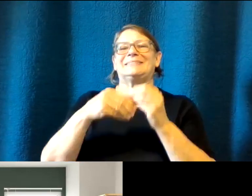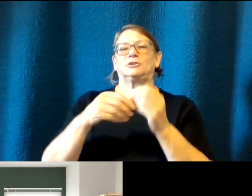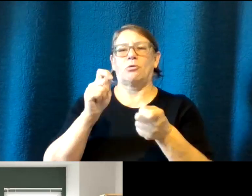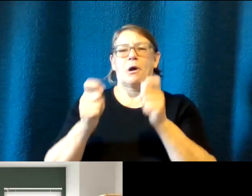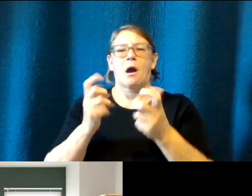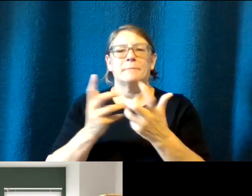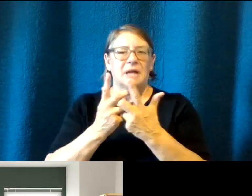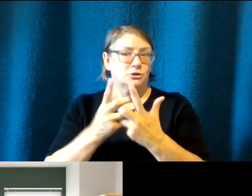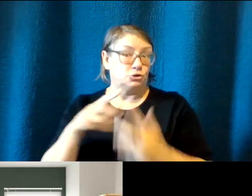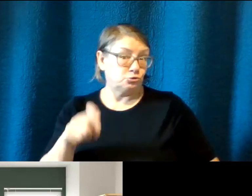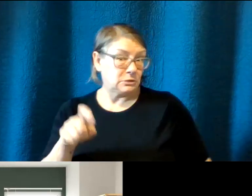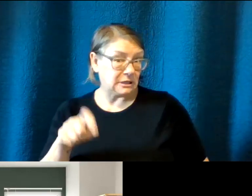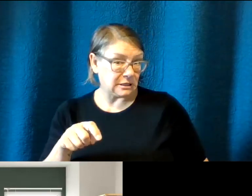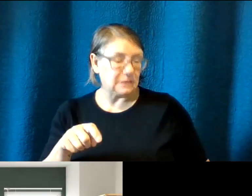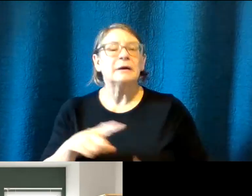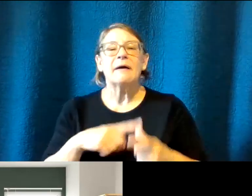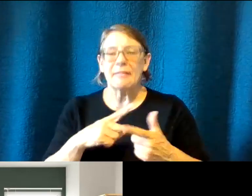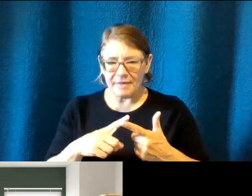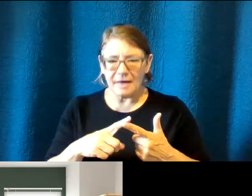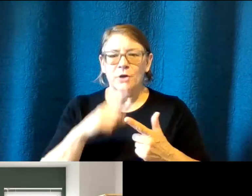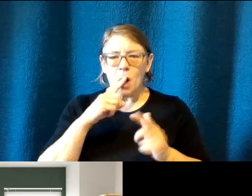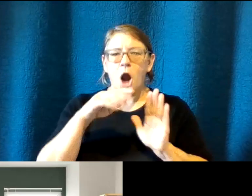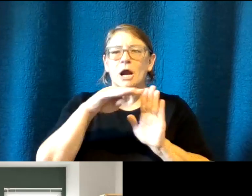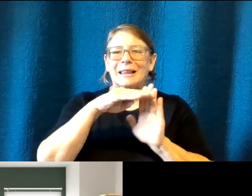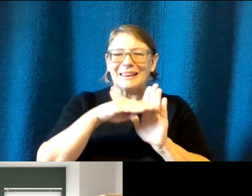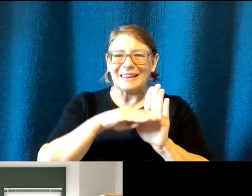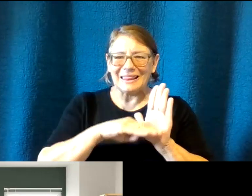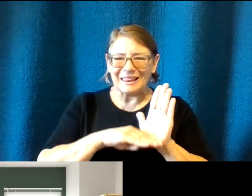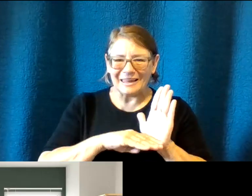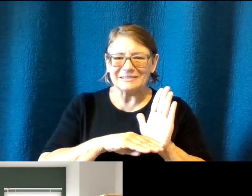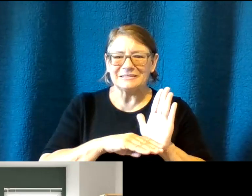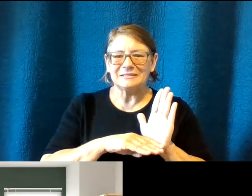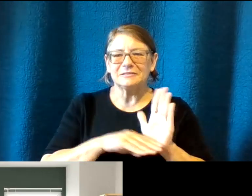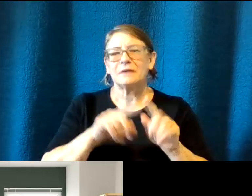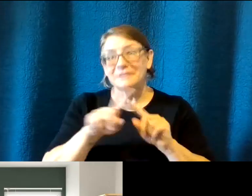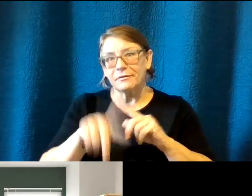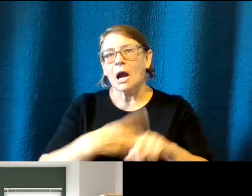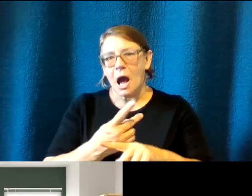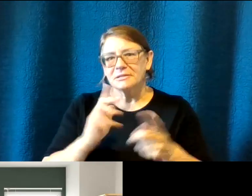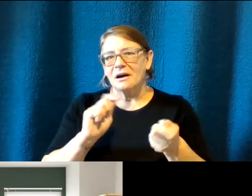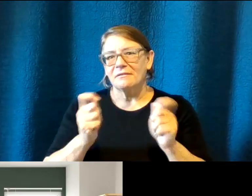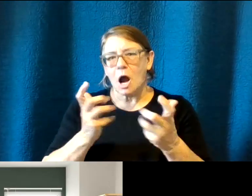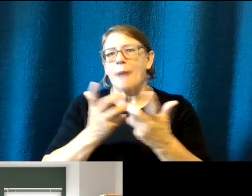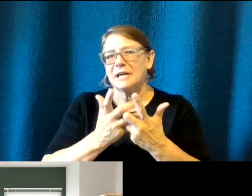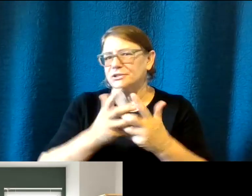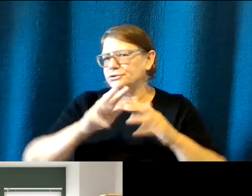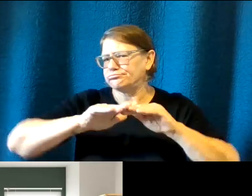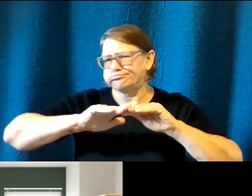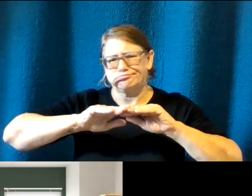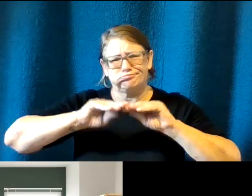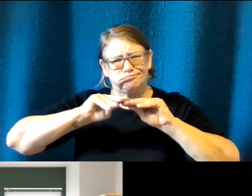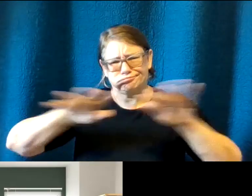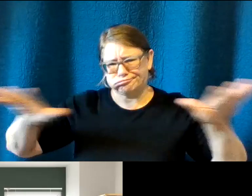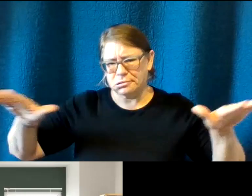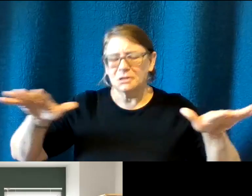accommodations. And then there are lists of, additional accommodations needed. So across the board. So right now